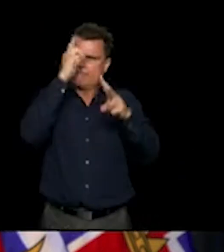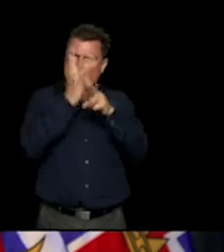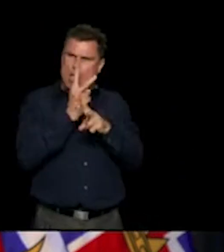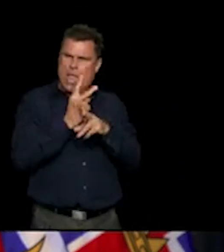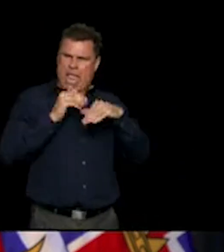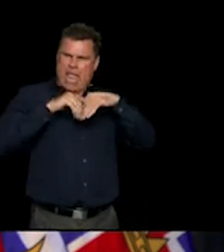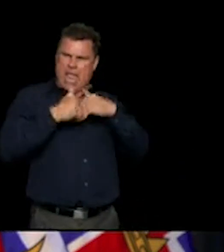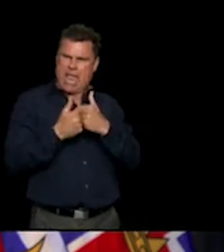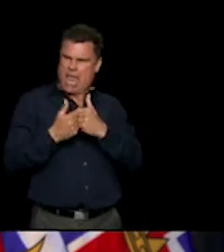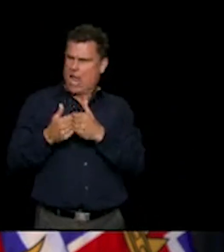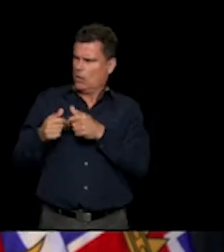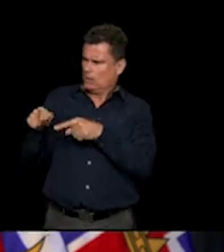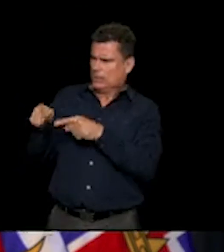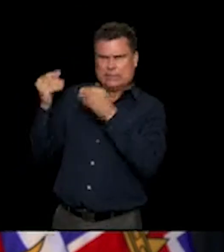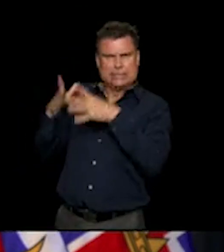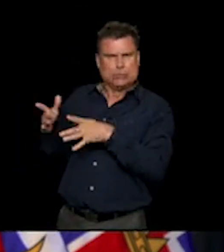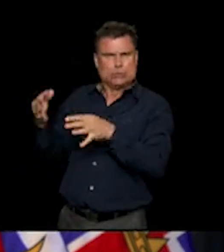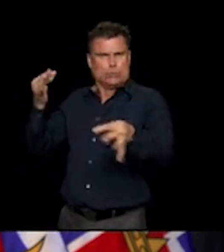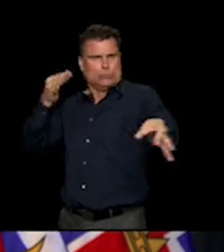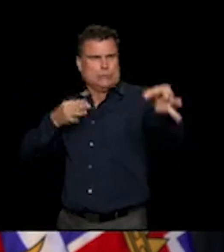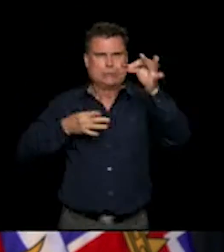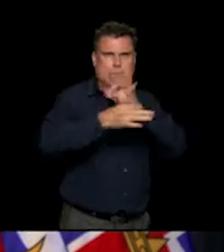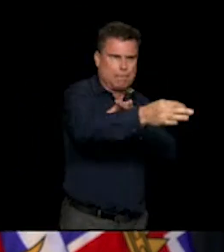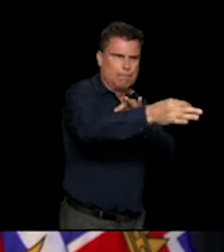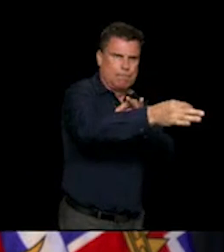schools. Do you have a follow-up, Shrishti?